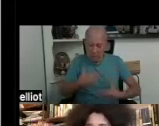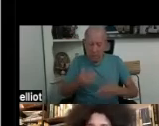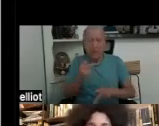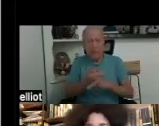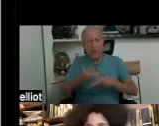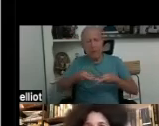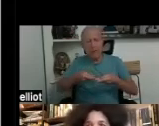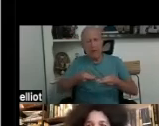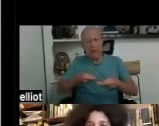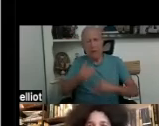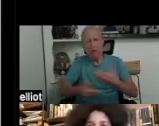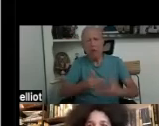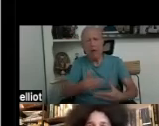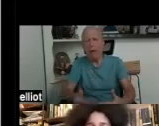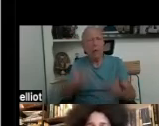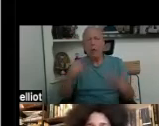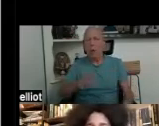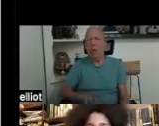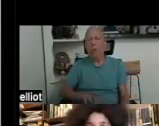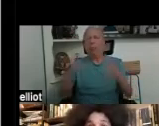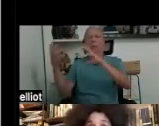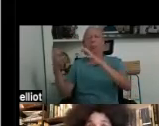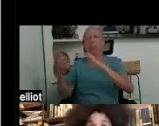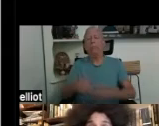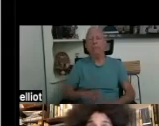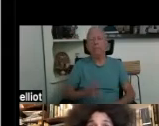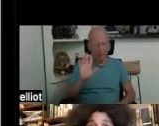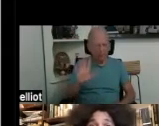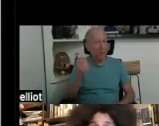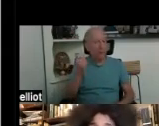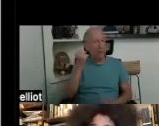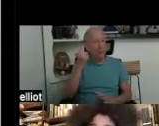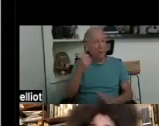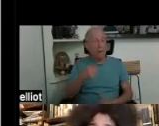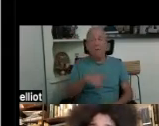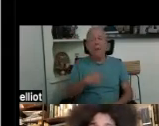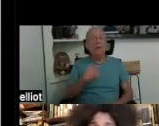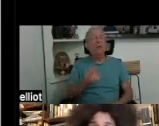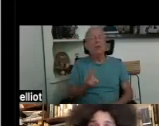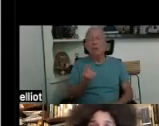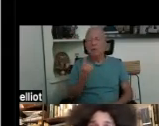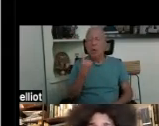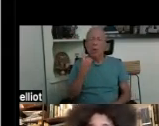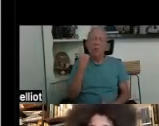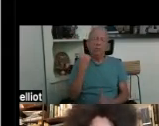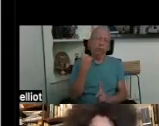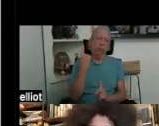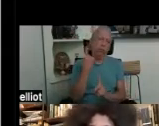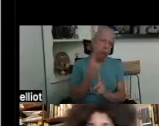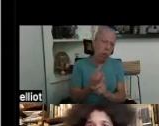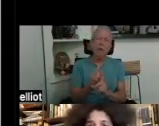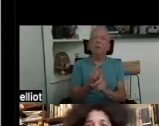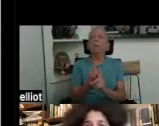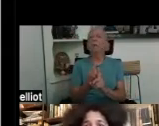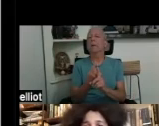into chaos. But here's the thing, there is no one size fits all governance